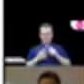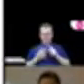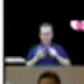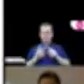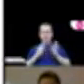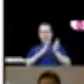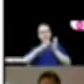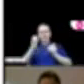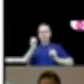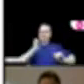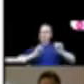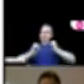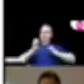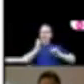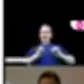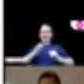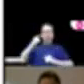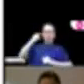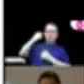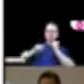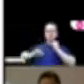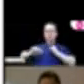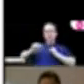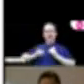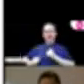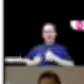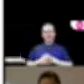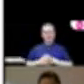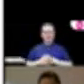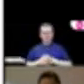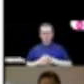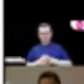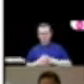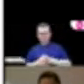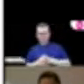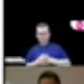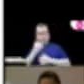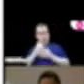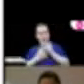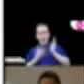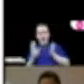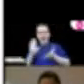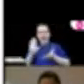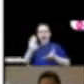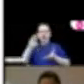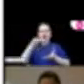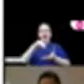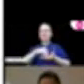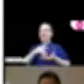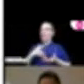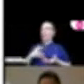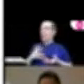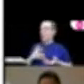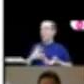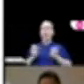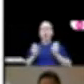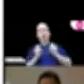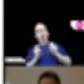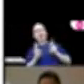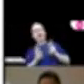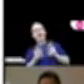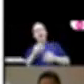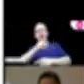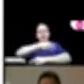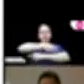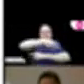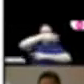these London Pride. We've never attended once. We only got here. We're like, oh, okay, a rainbow flag